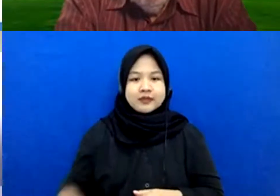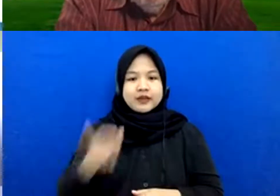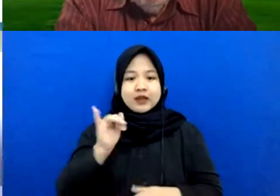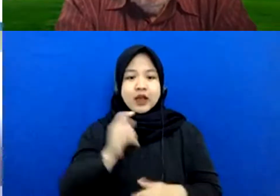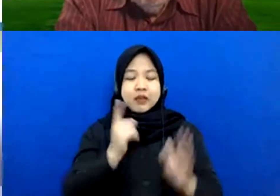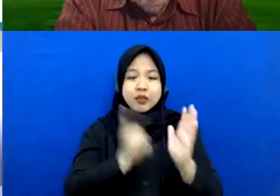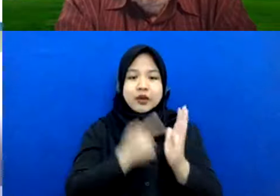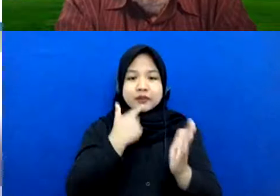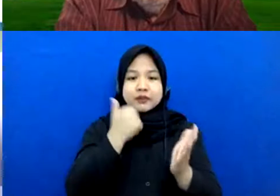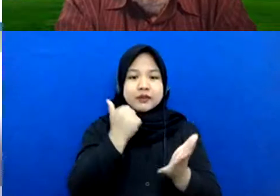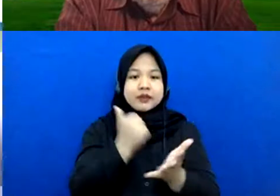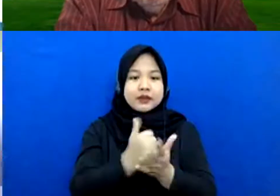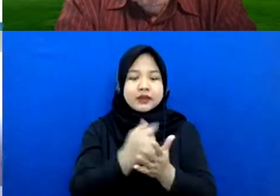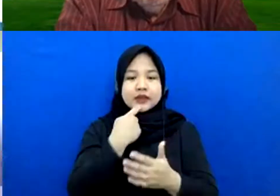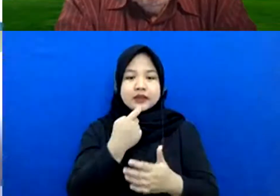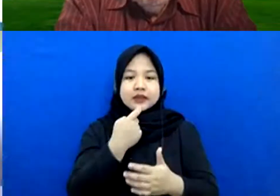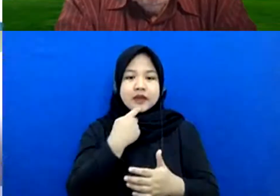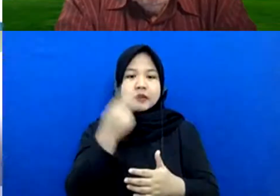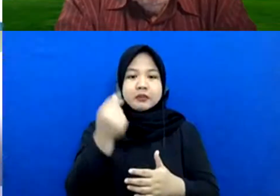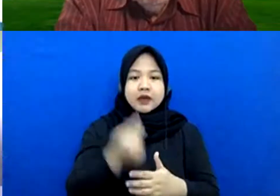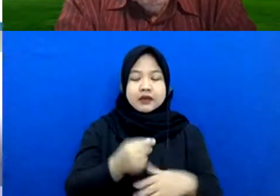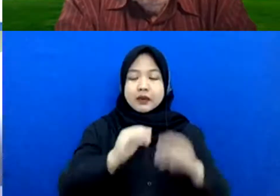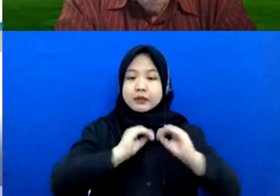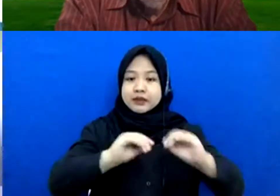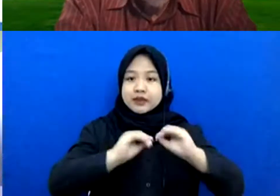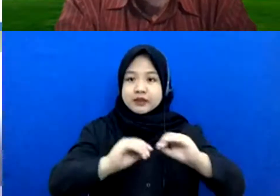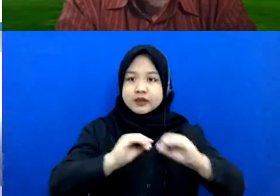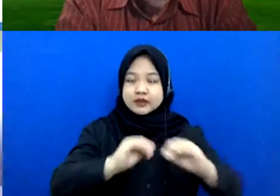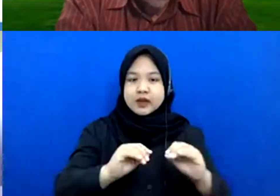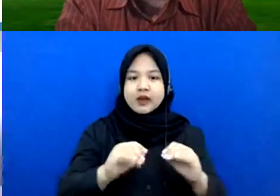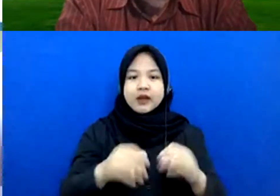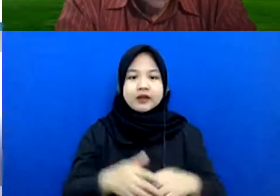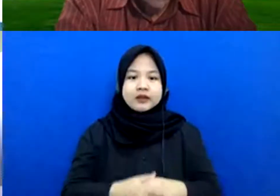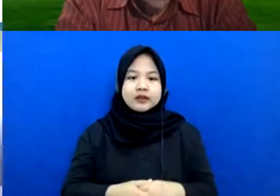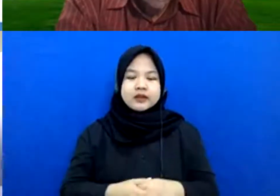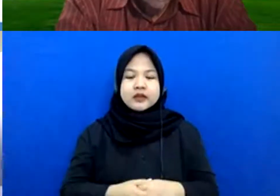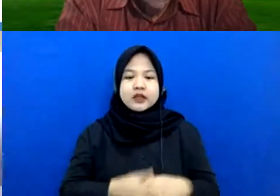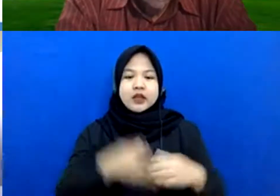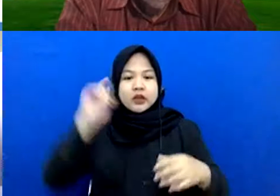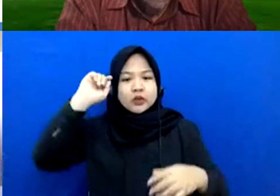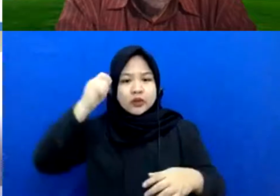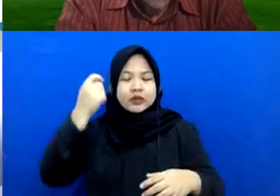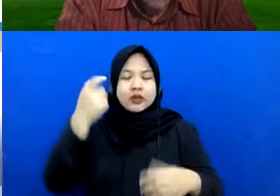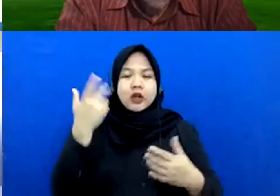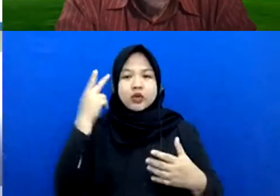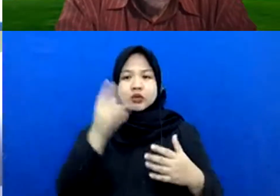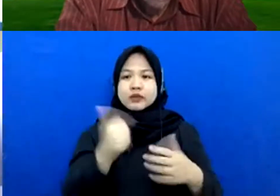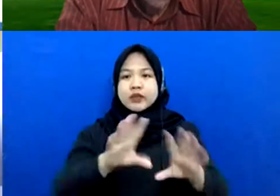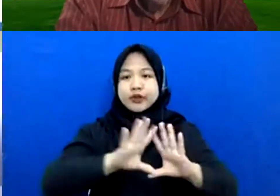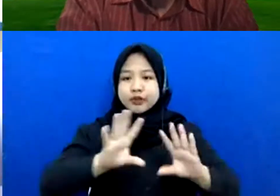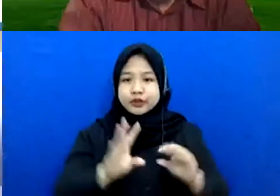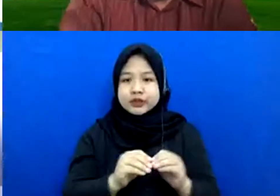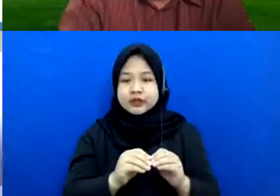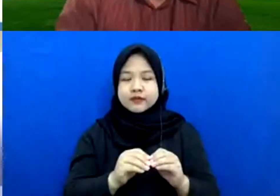cost of education, the difficulty in being inclusive, and many other